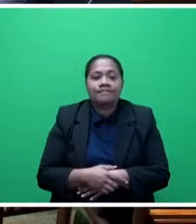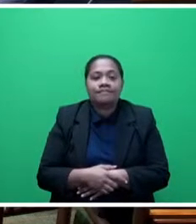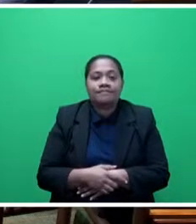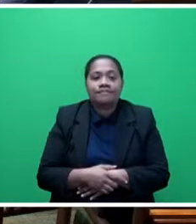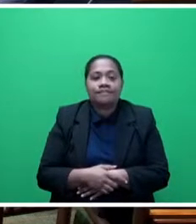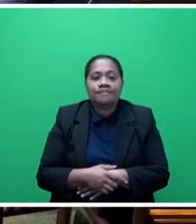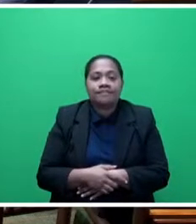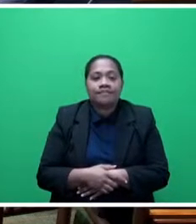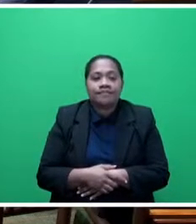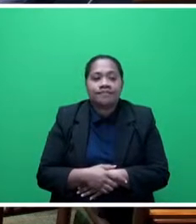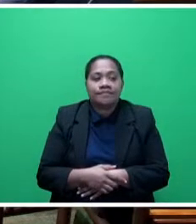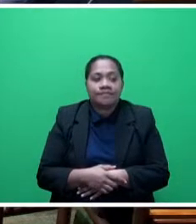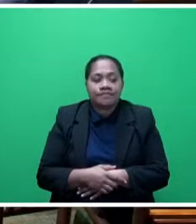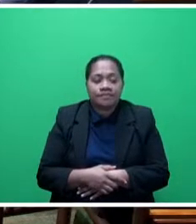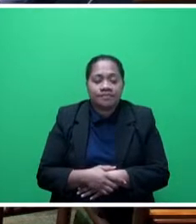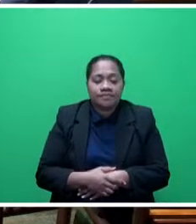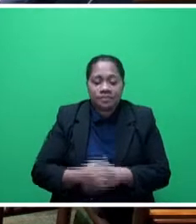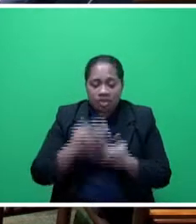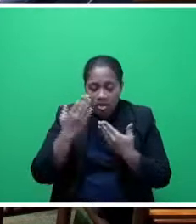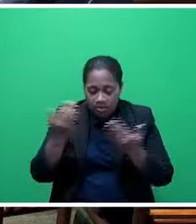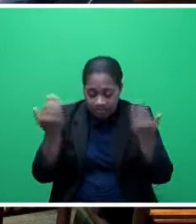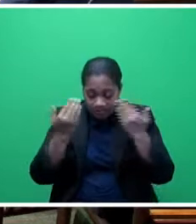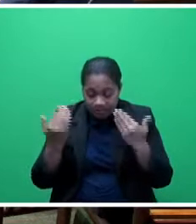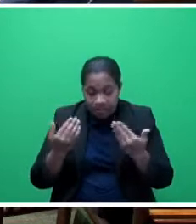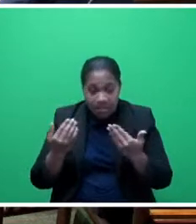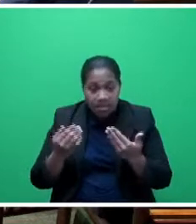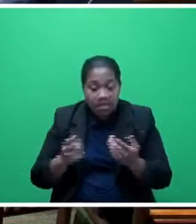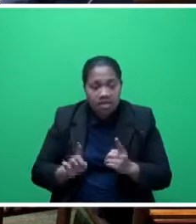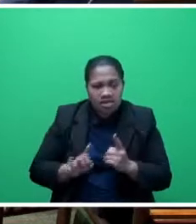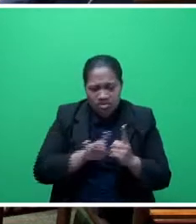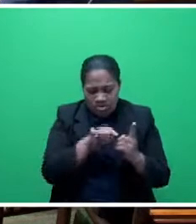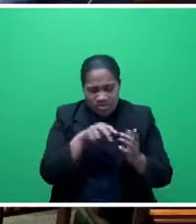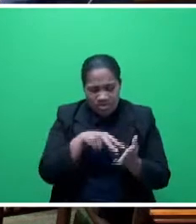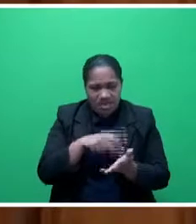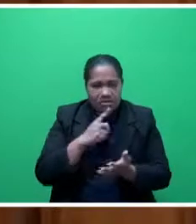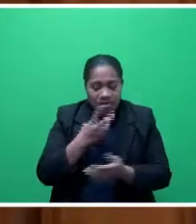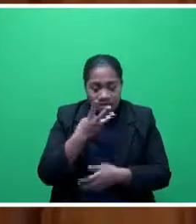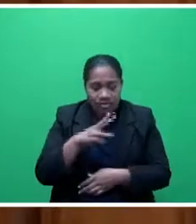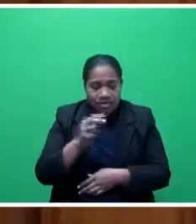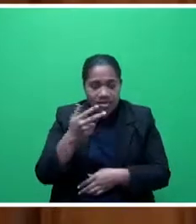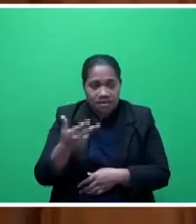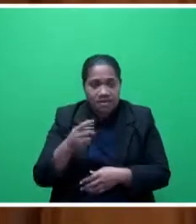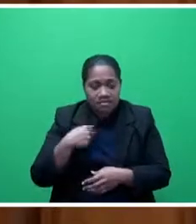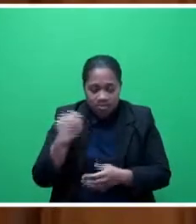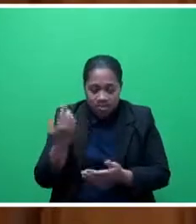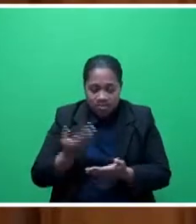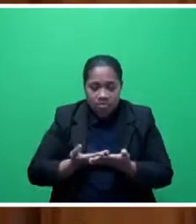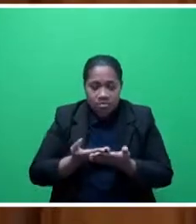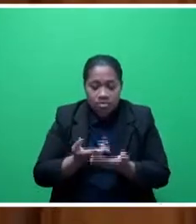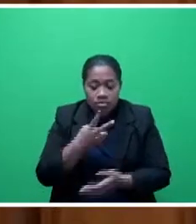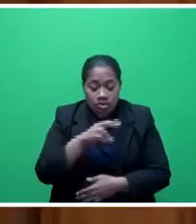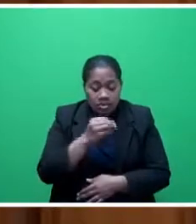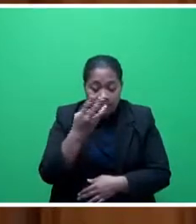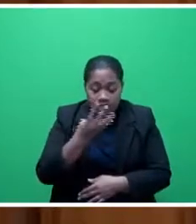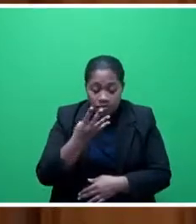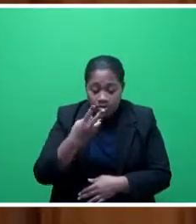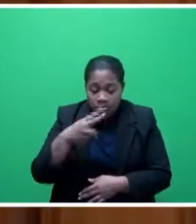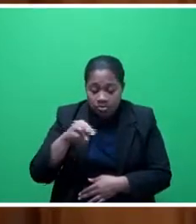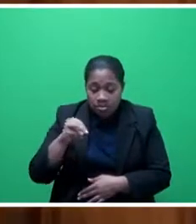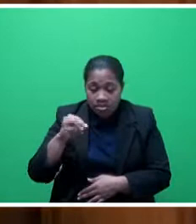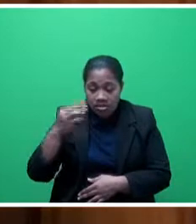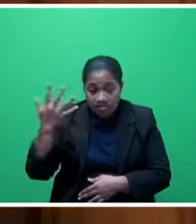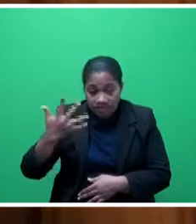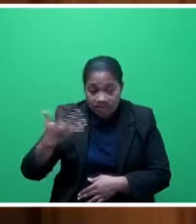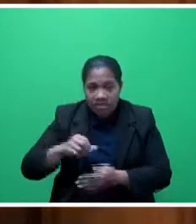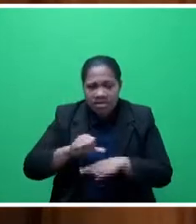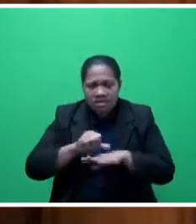Honourable Speaker, in accordance with Standing Order 38, I present the 2014 and 2015 annual reports